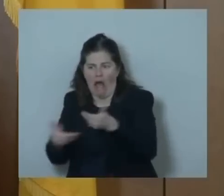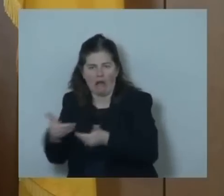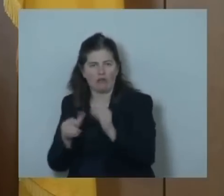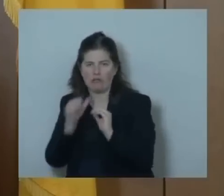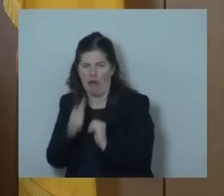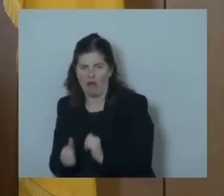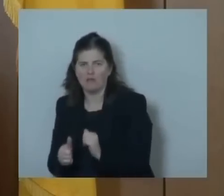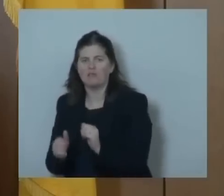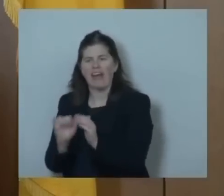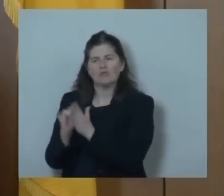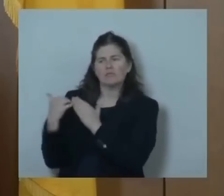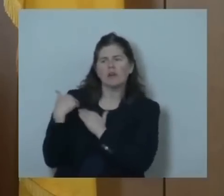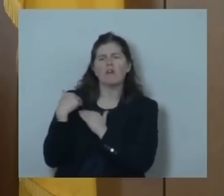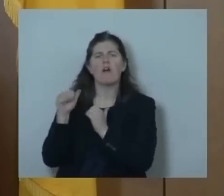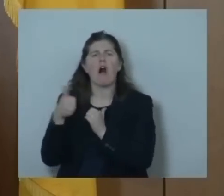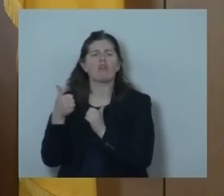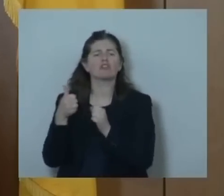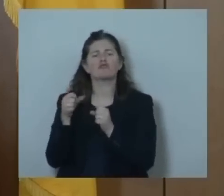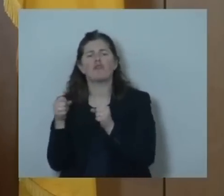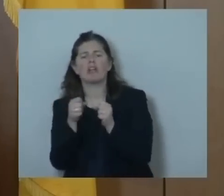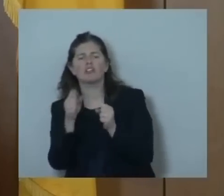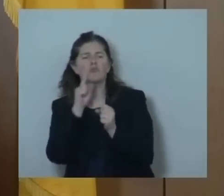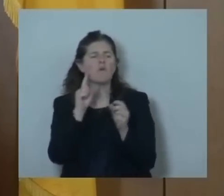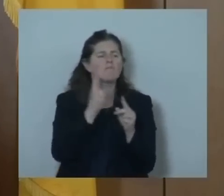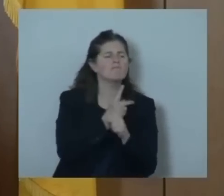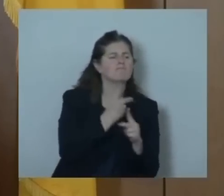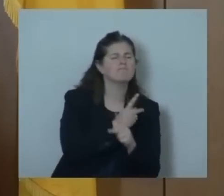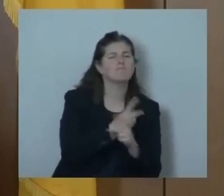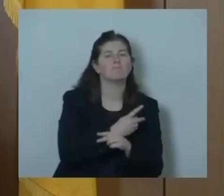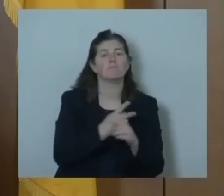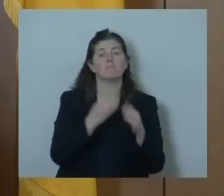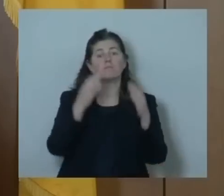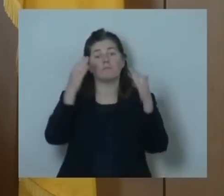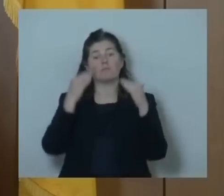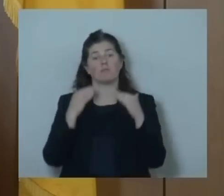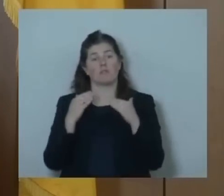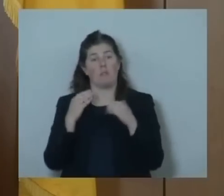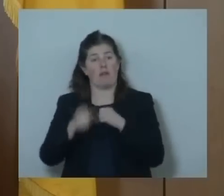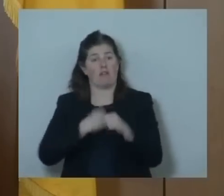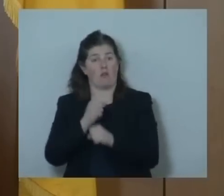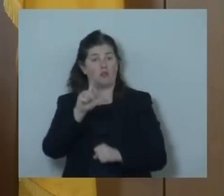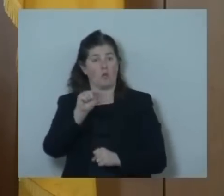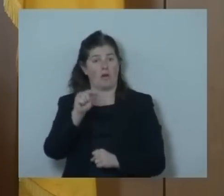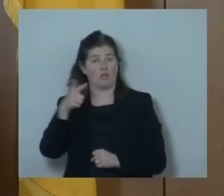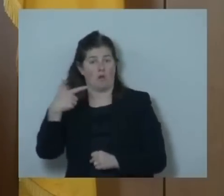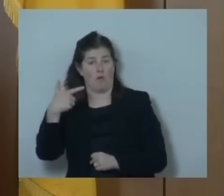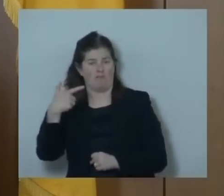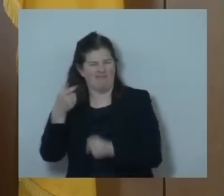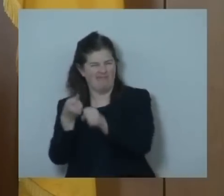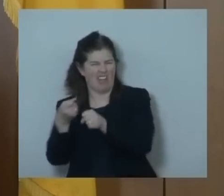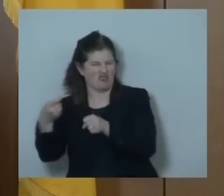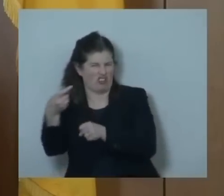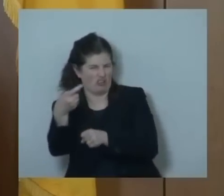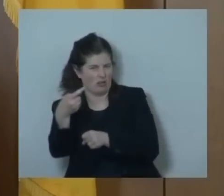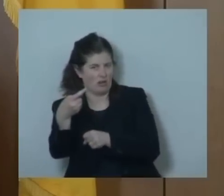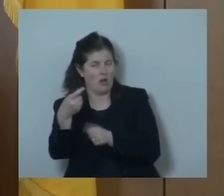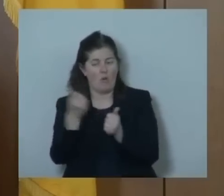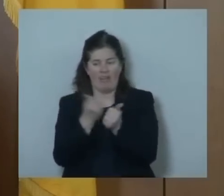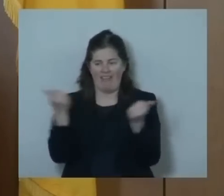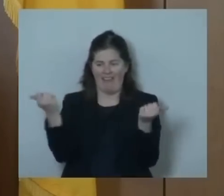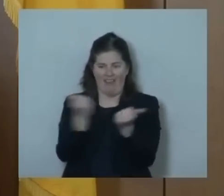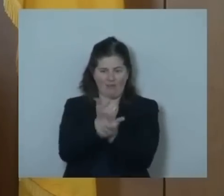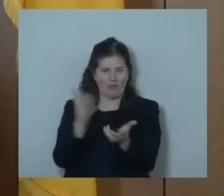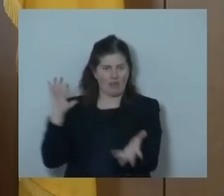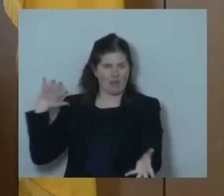do other economic strategies. By 21, which is next year, given all that we're